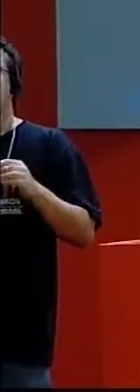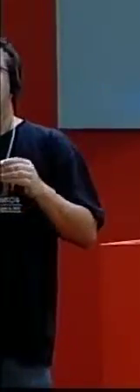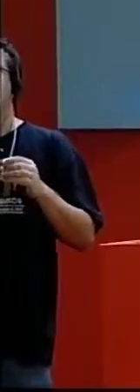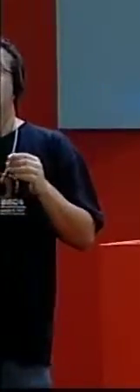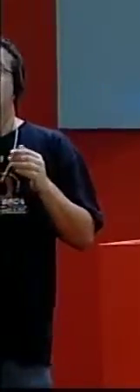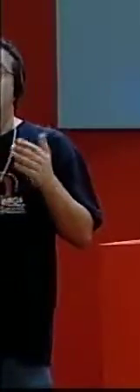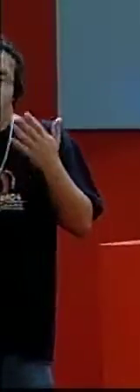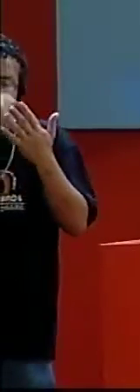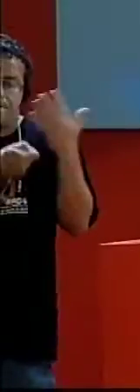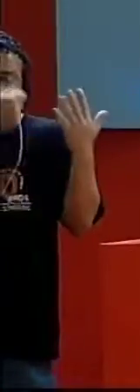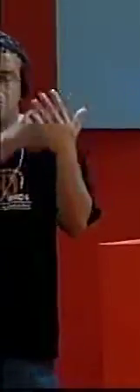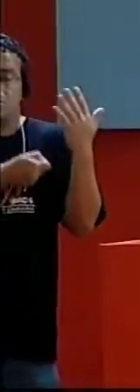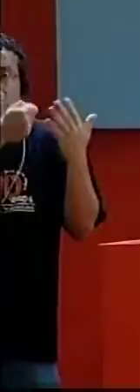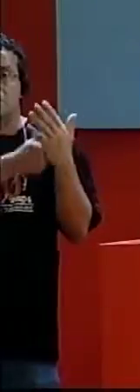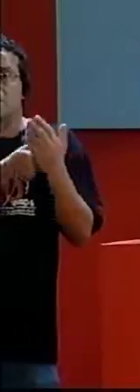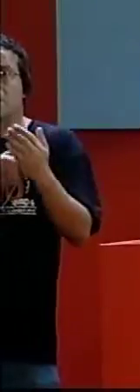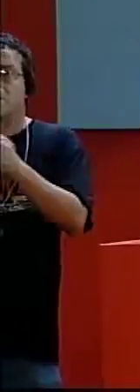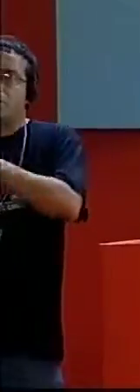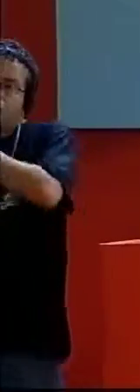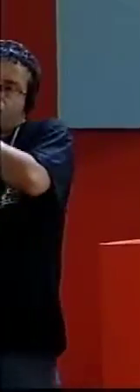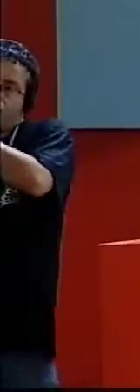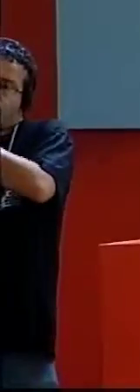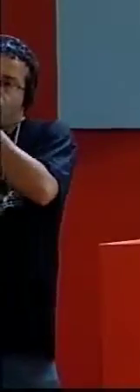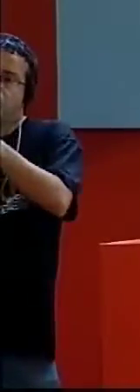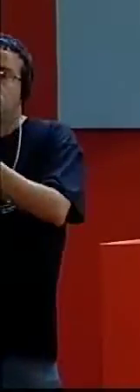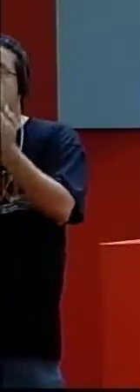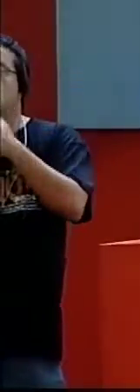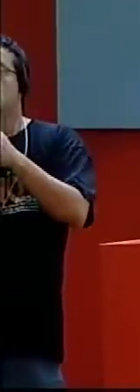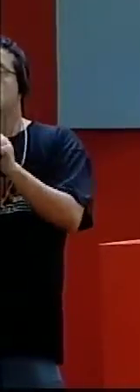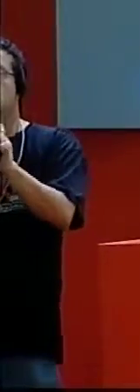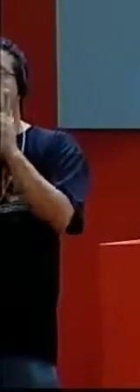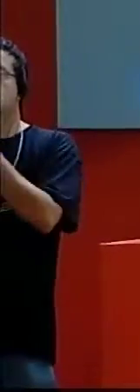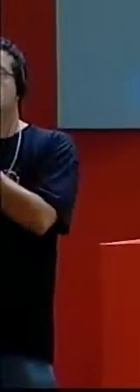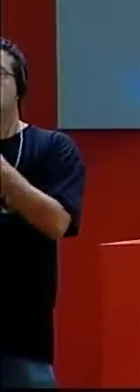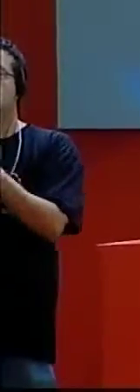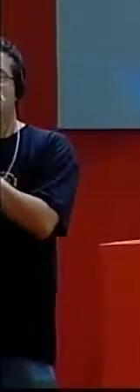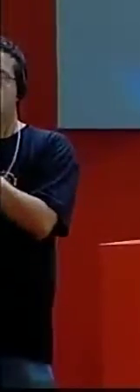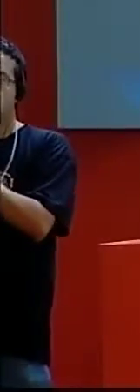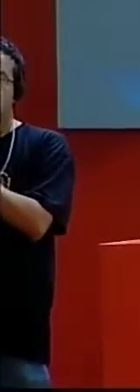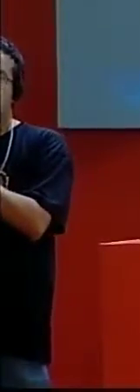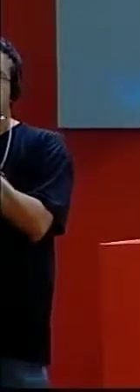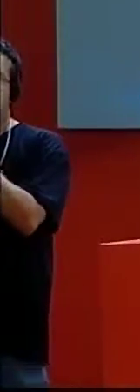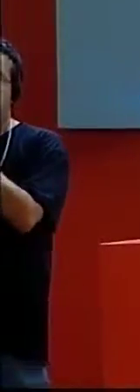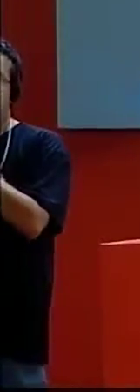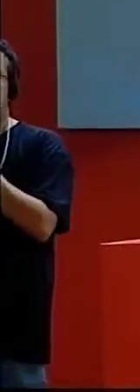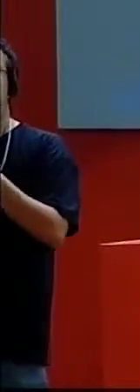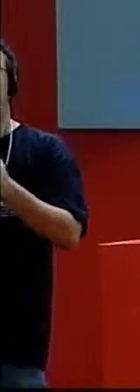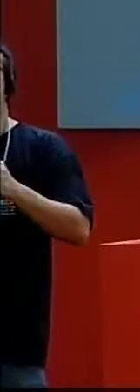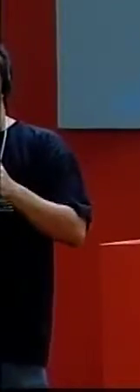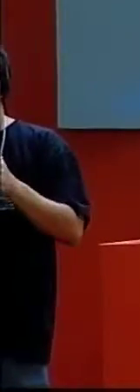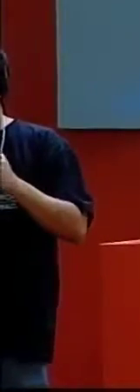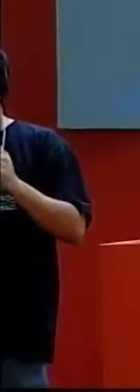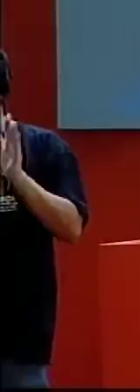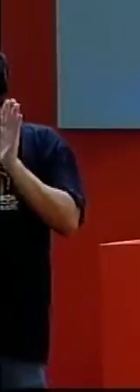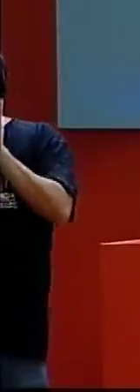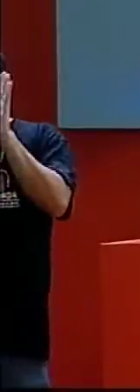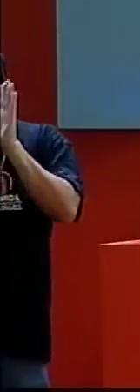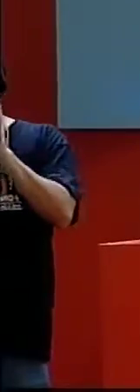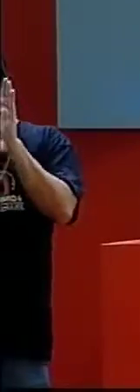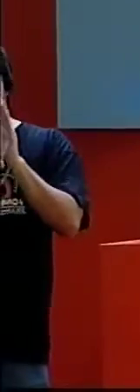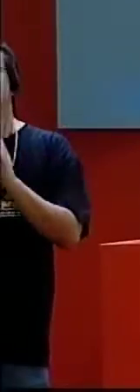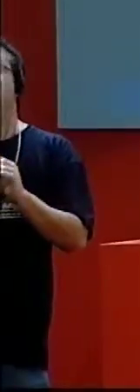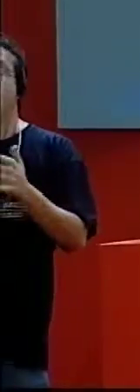been very active in the World Social Forum and in other places for the last decades. Of course, the environmental